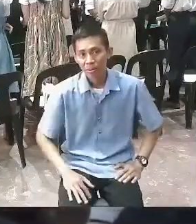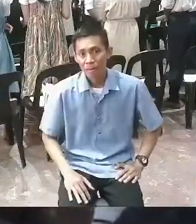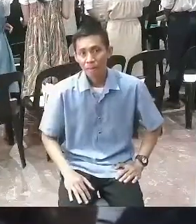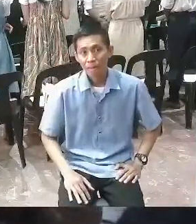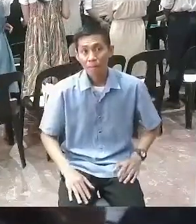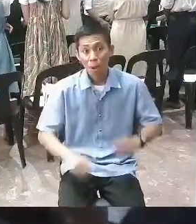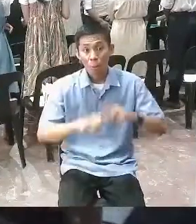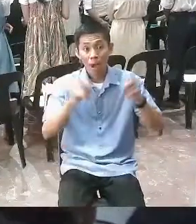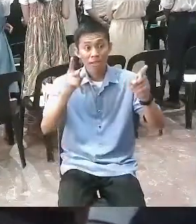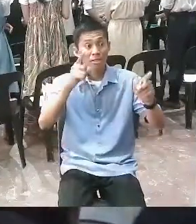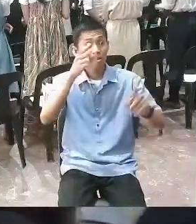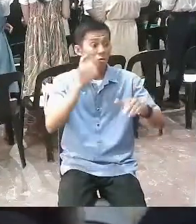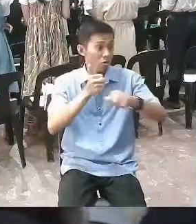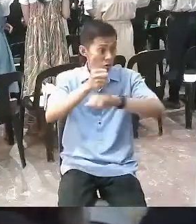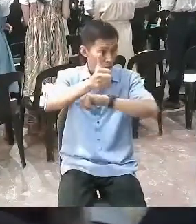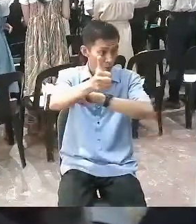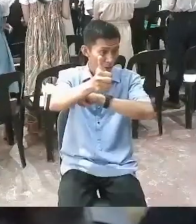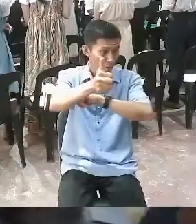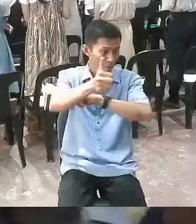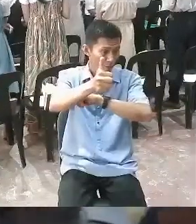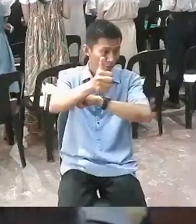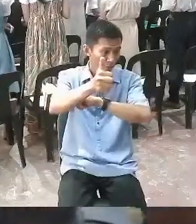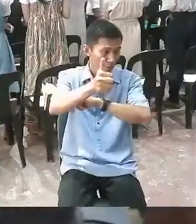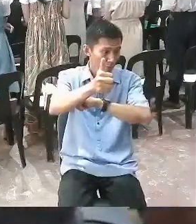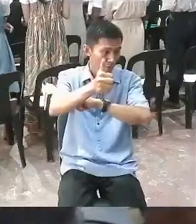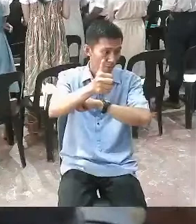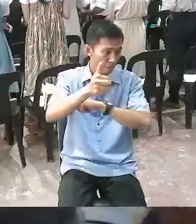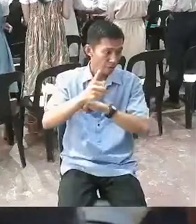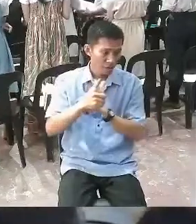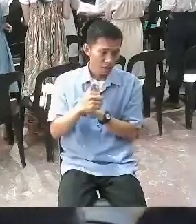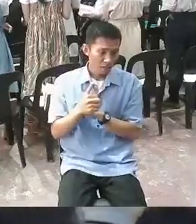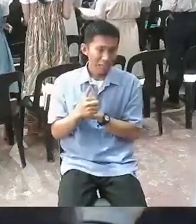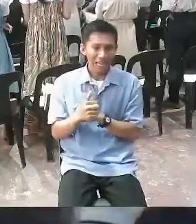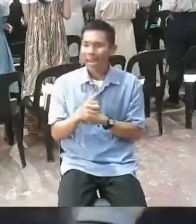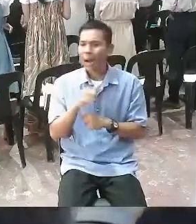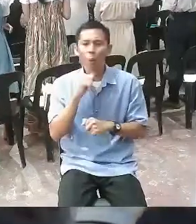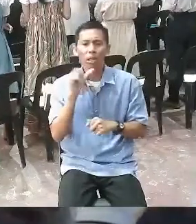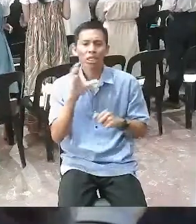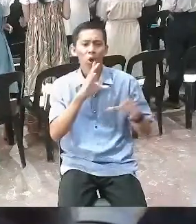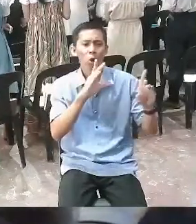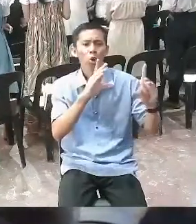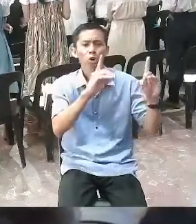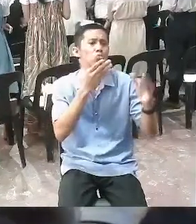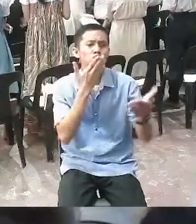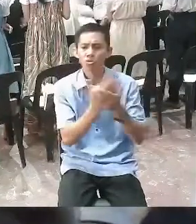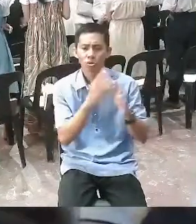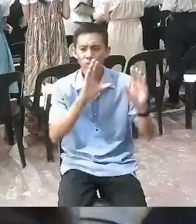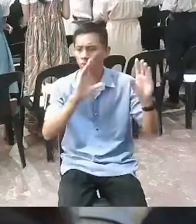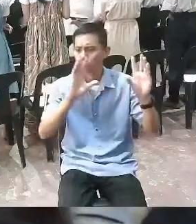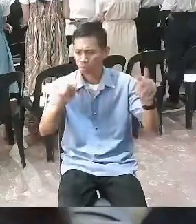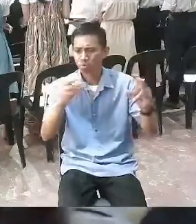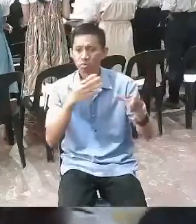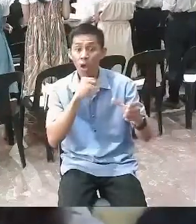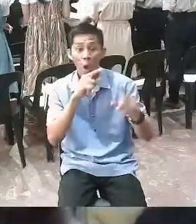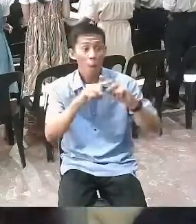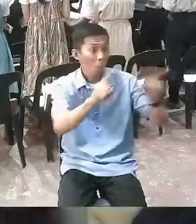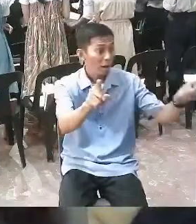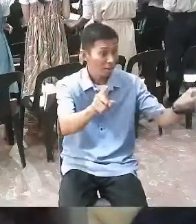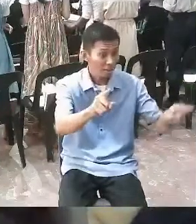But to him that worketh not, but